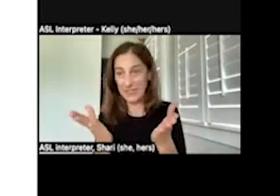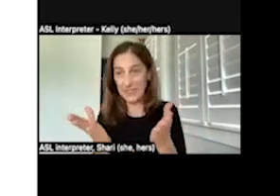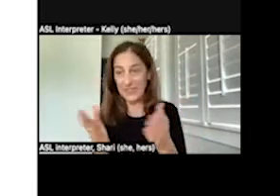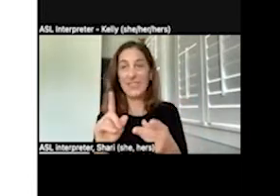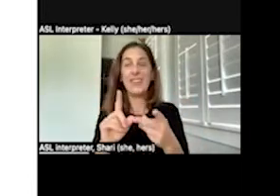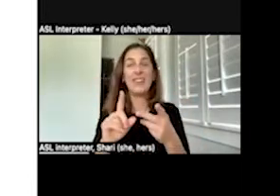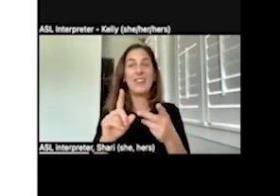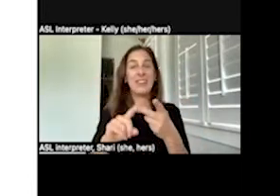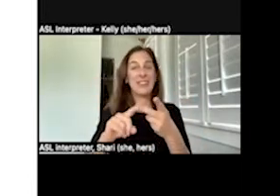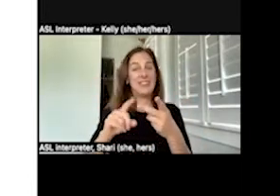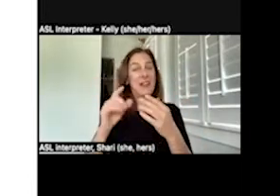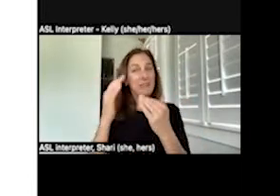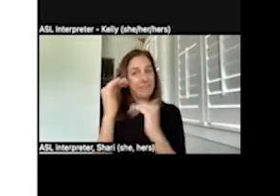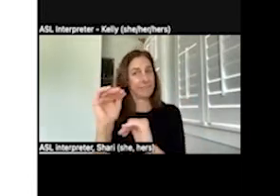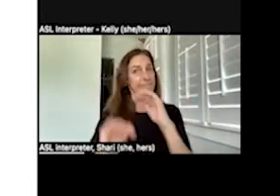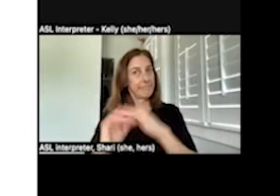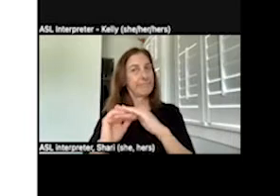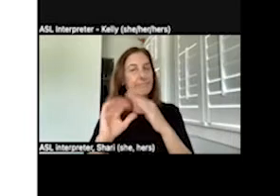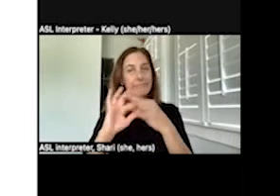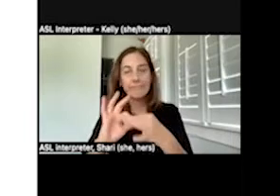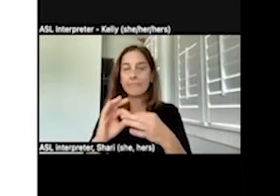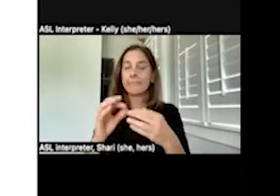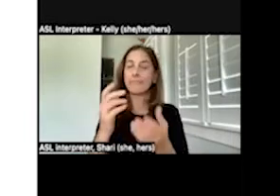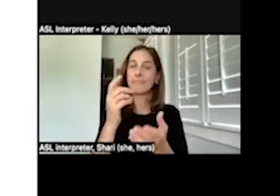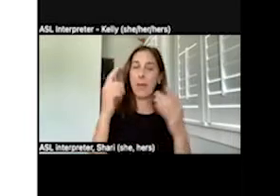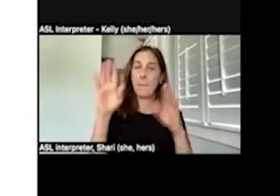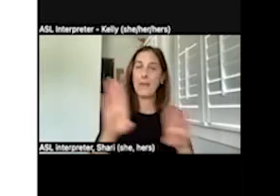equipment, behavioral health,